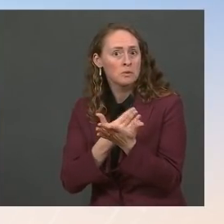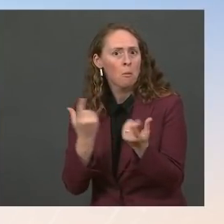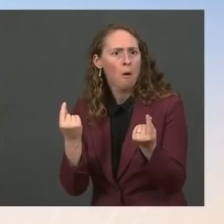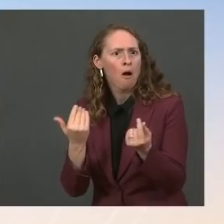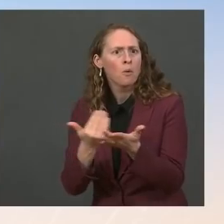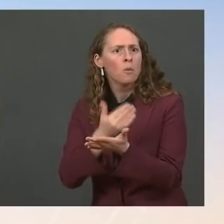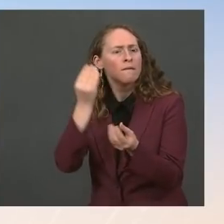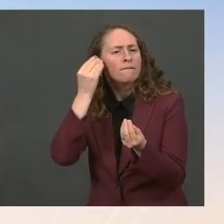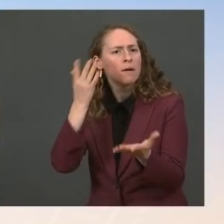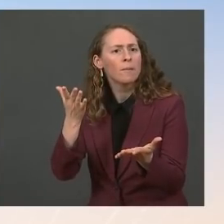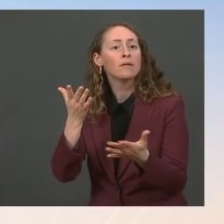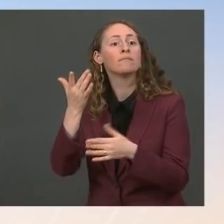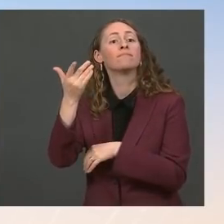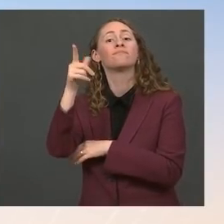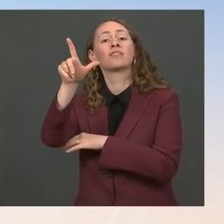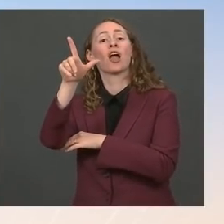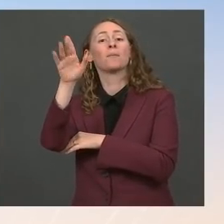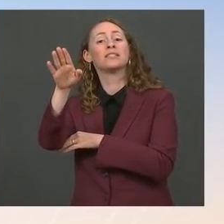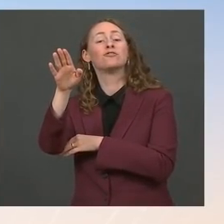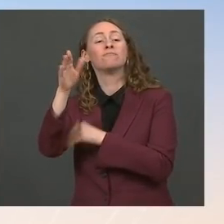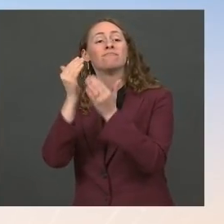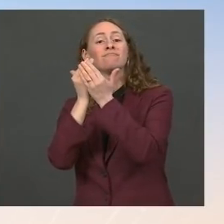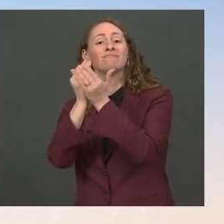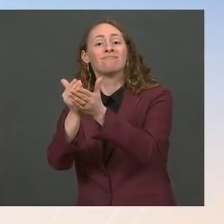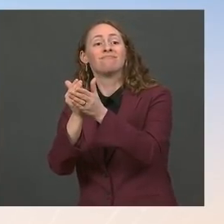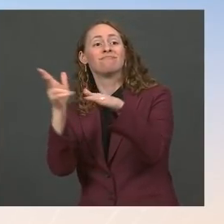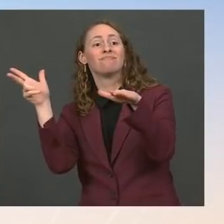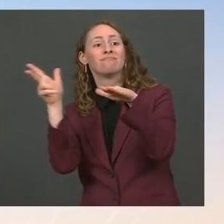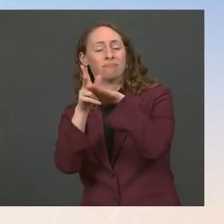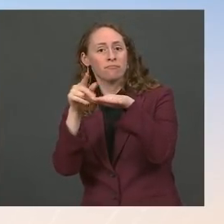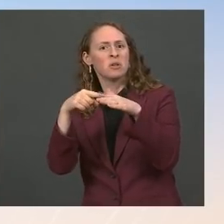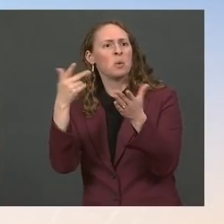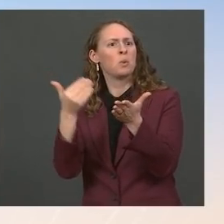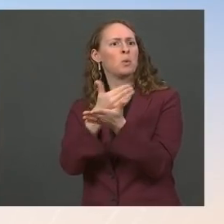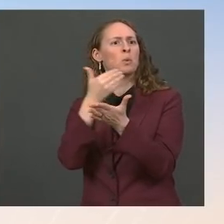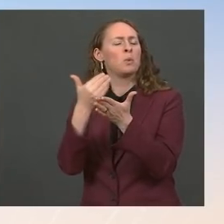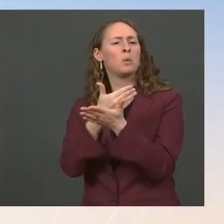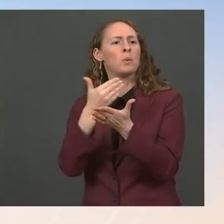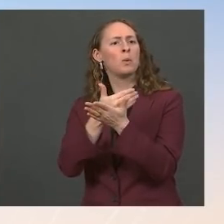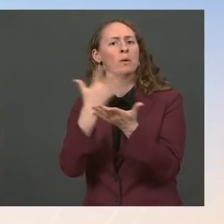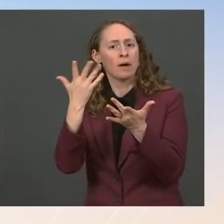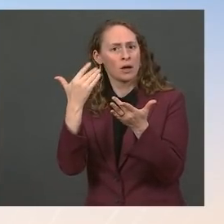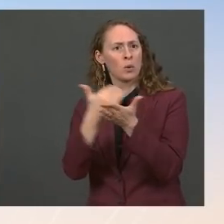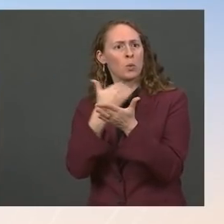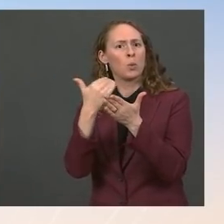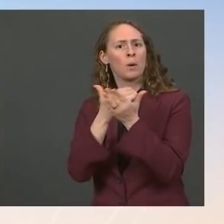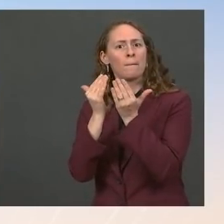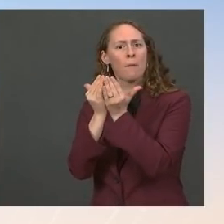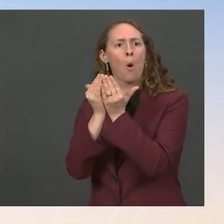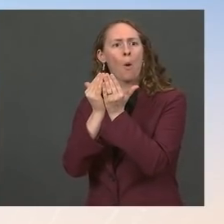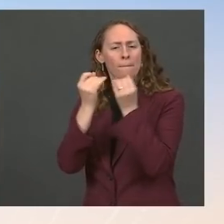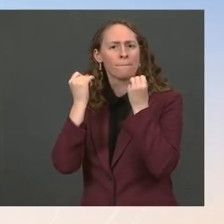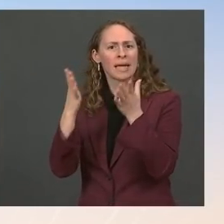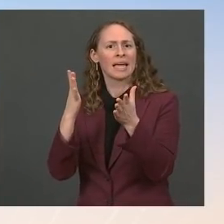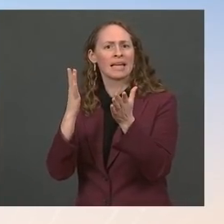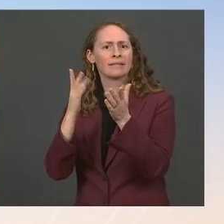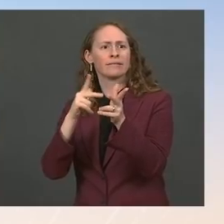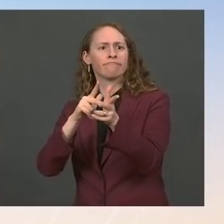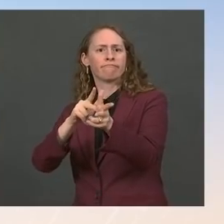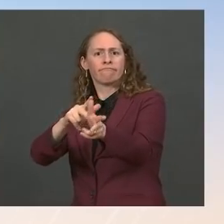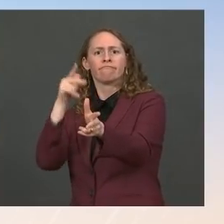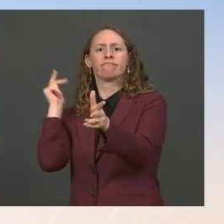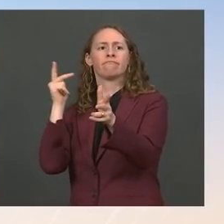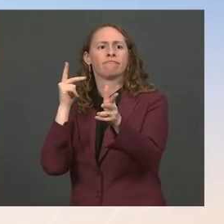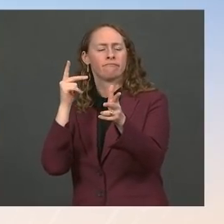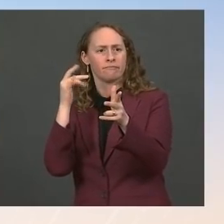yesterday saw this new record broken, 100 vessels at anchor waiting to enter. Normally, pre-COVID, they're seeing 17 ships, give or